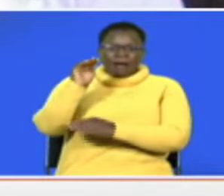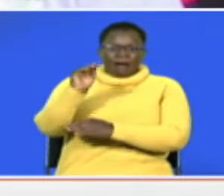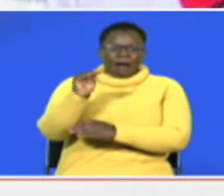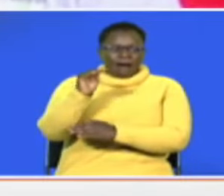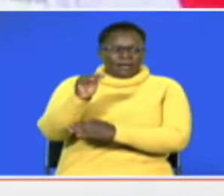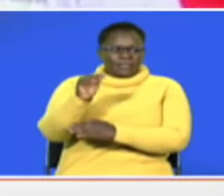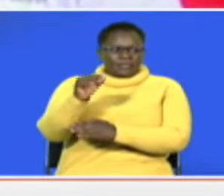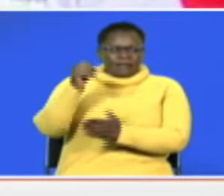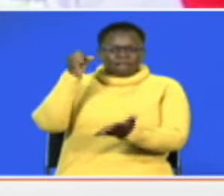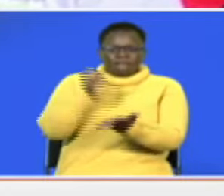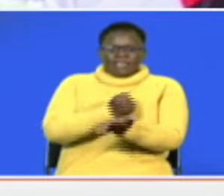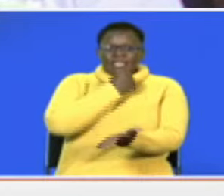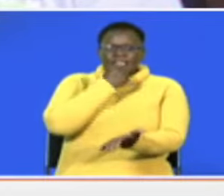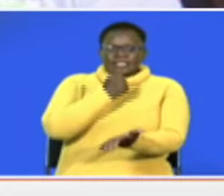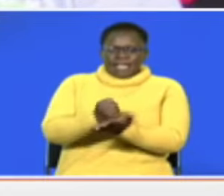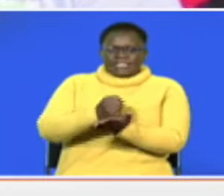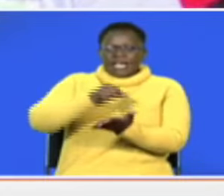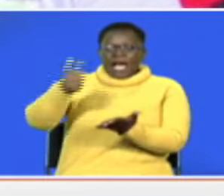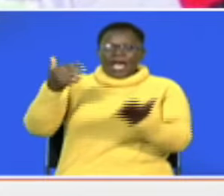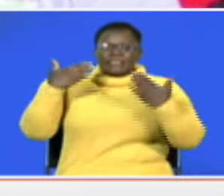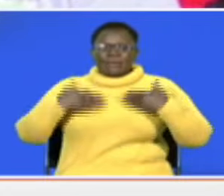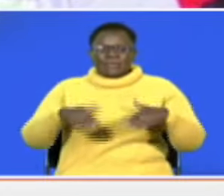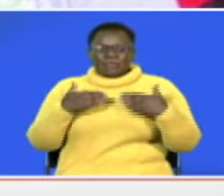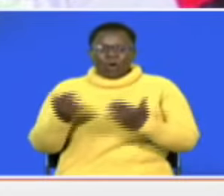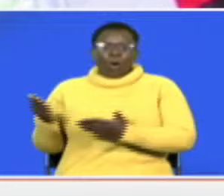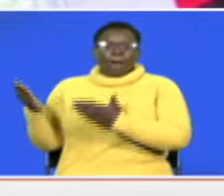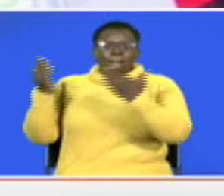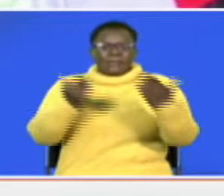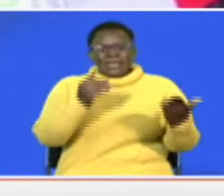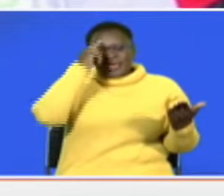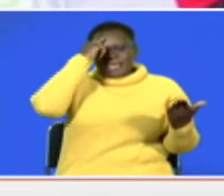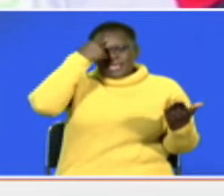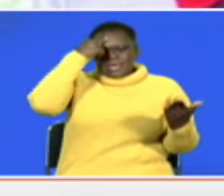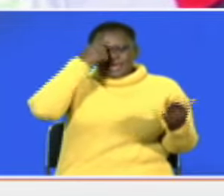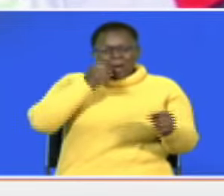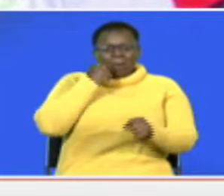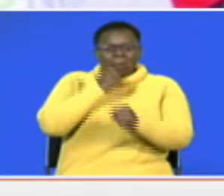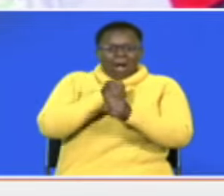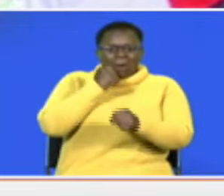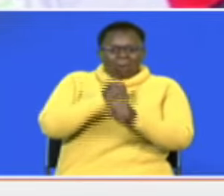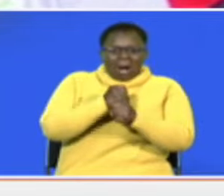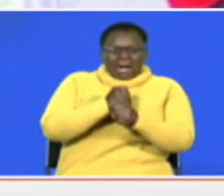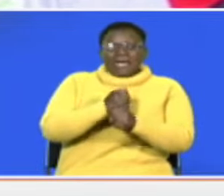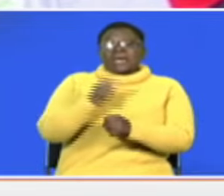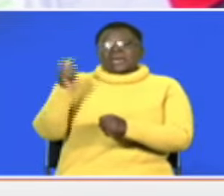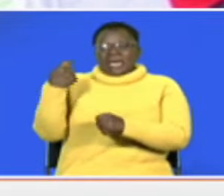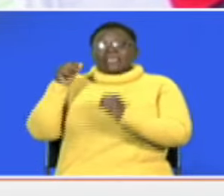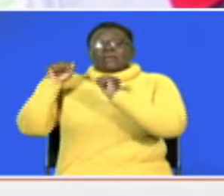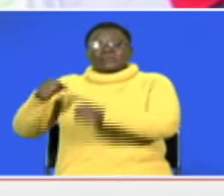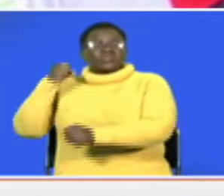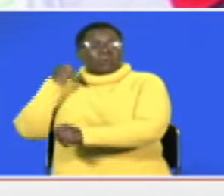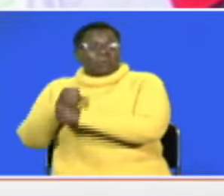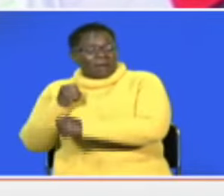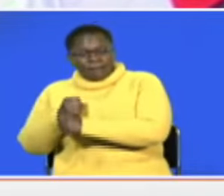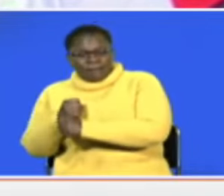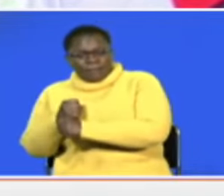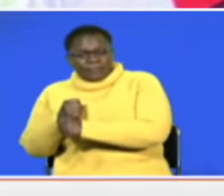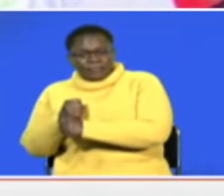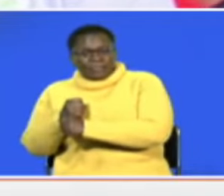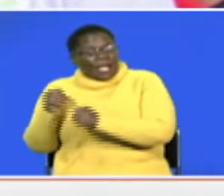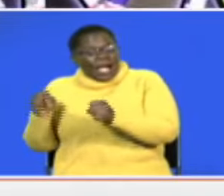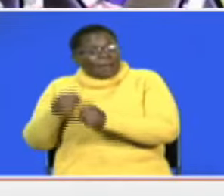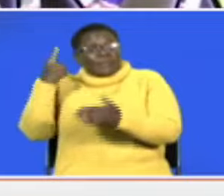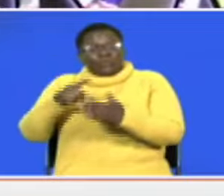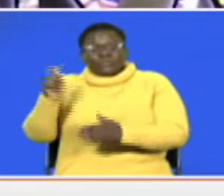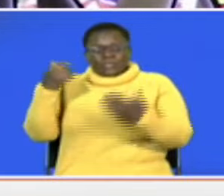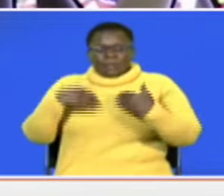for visas for expatriates so that they can bring in Indians here to work where Kenyans can work. What will happen